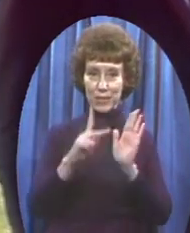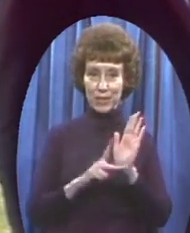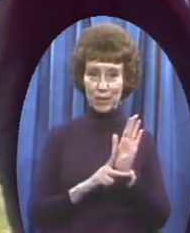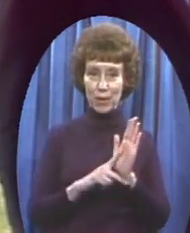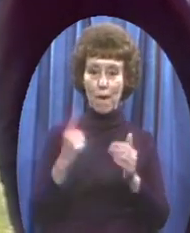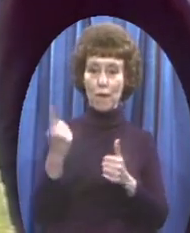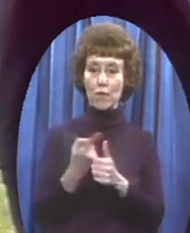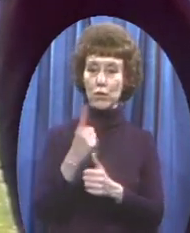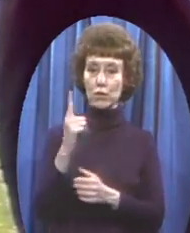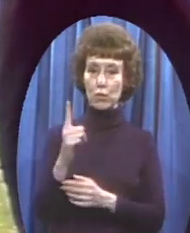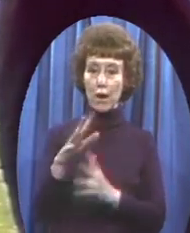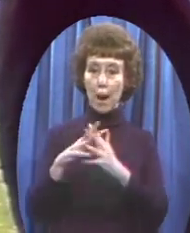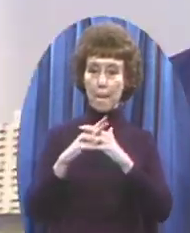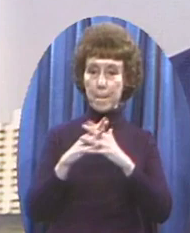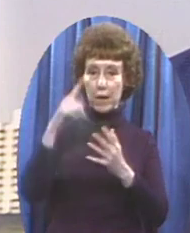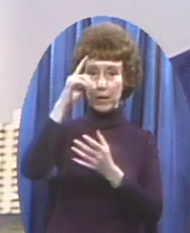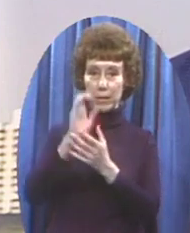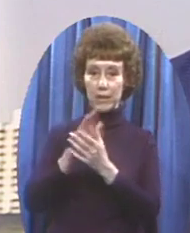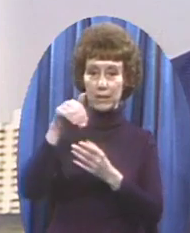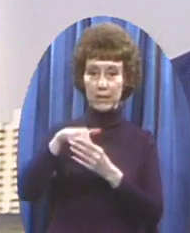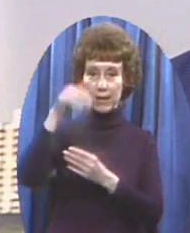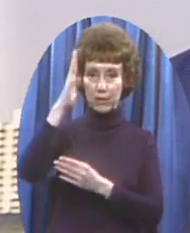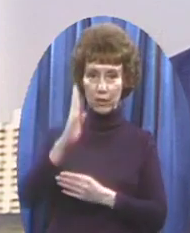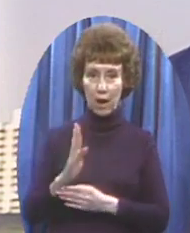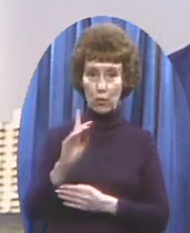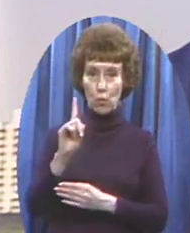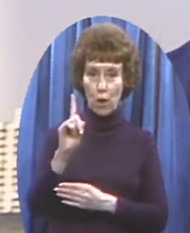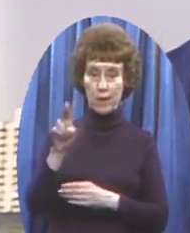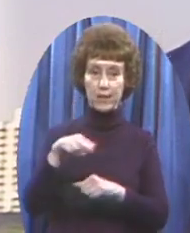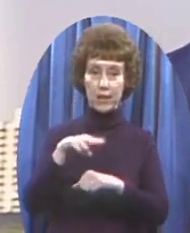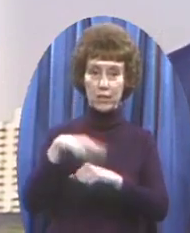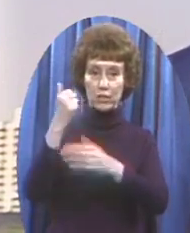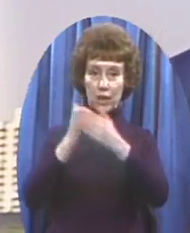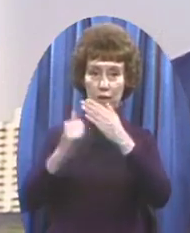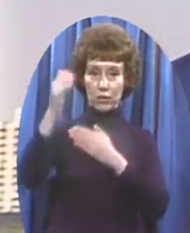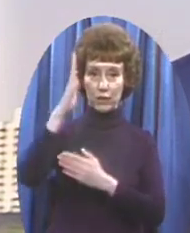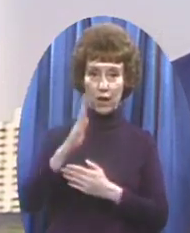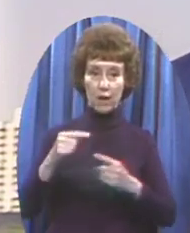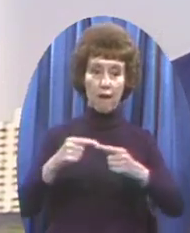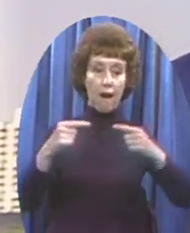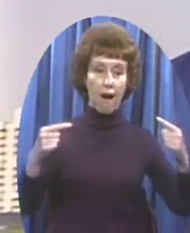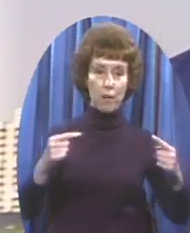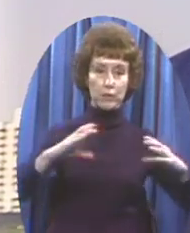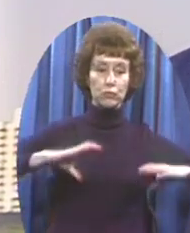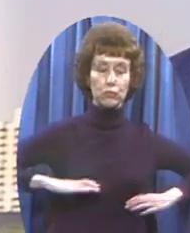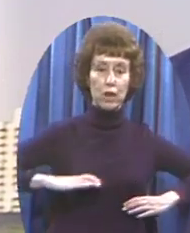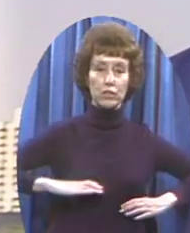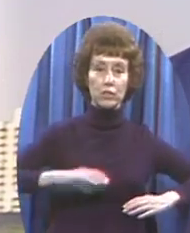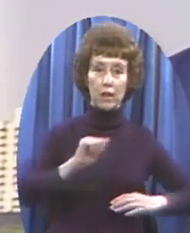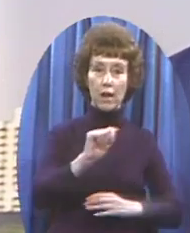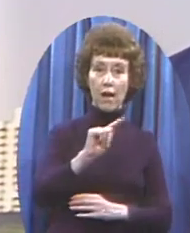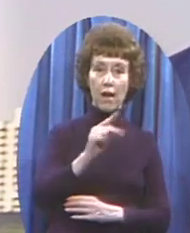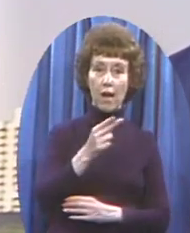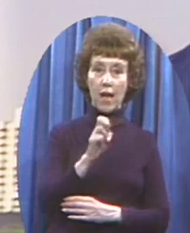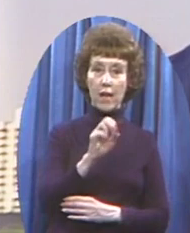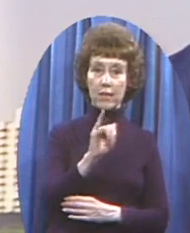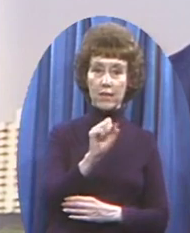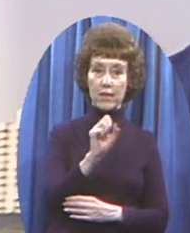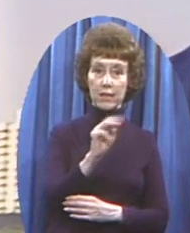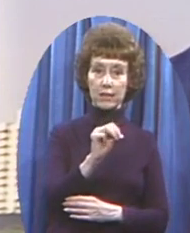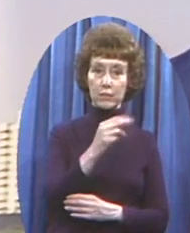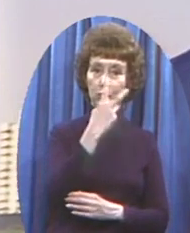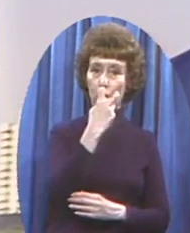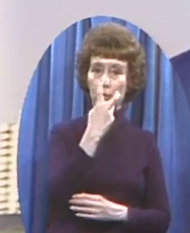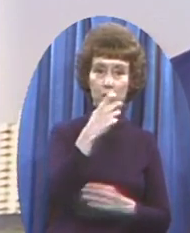one being belief in God, one nation under God. They have the opposite. They have atheism as a part of their official